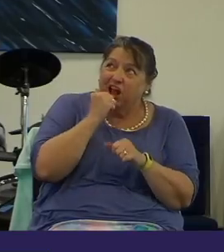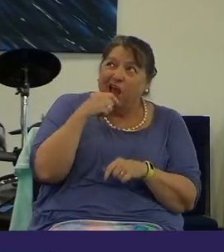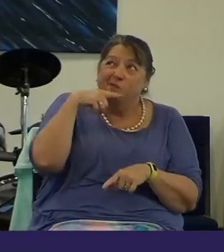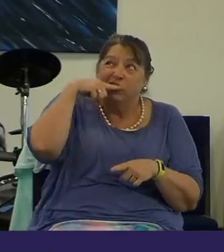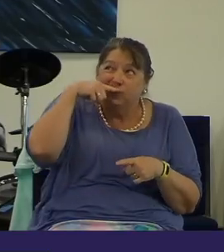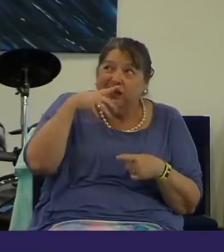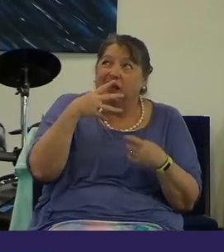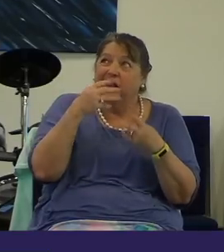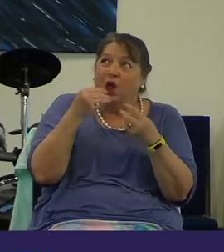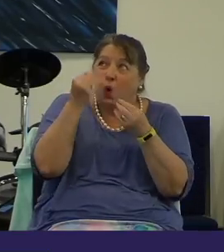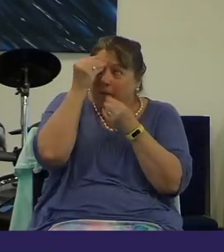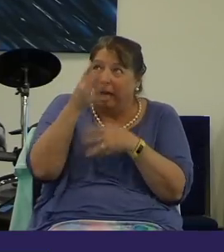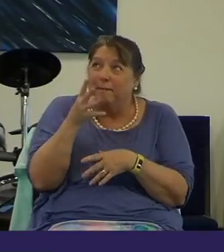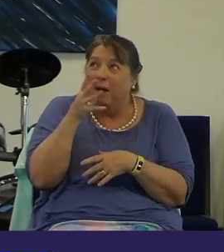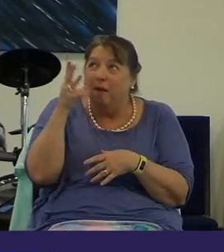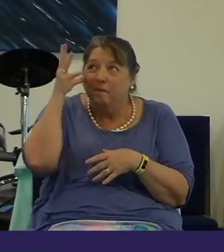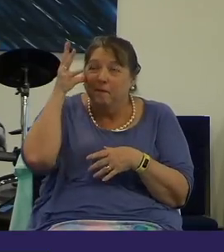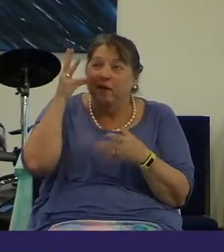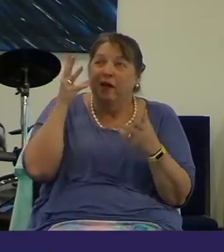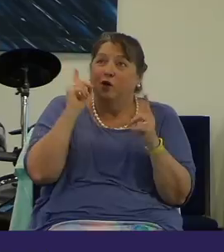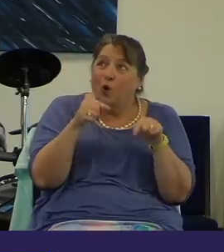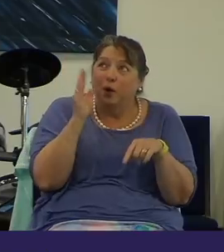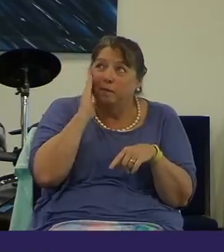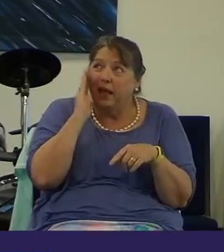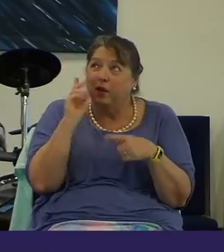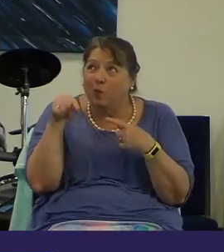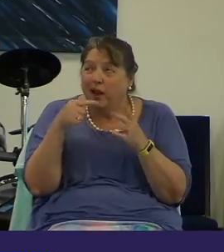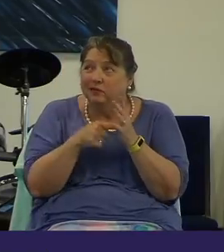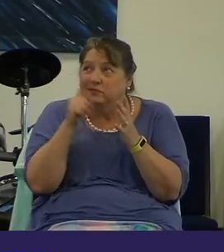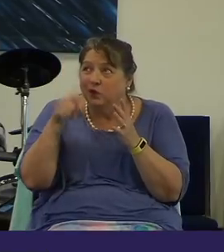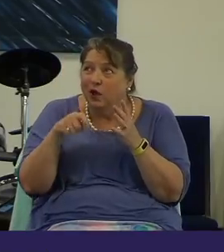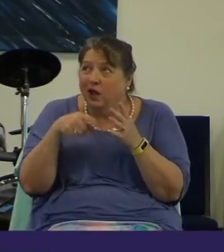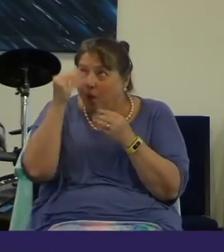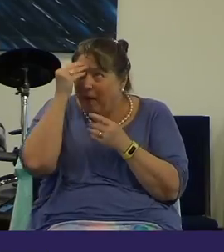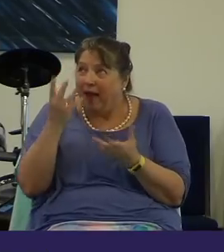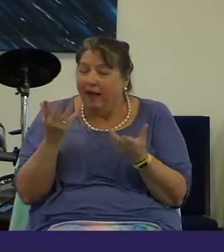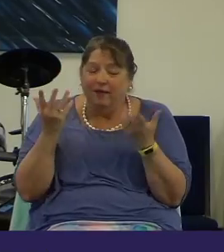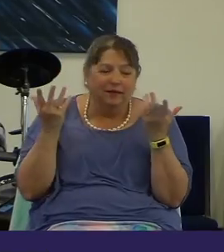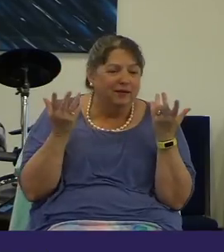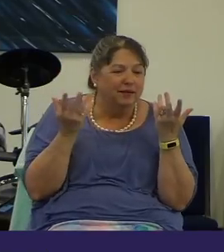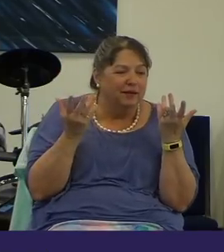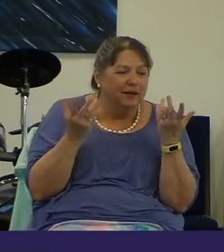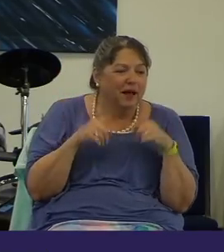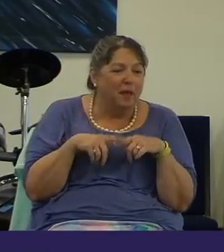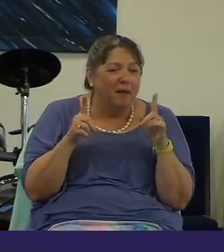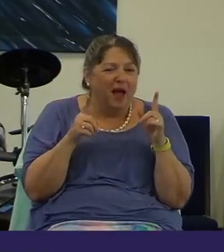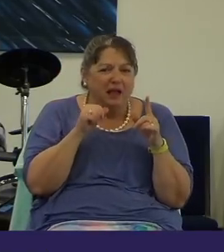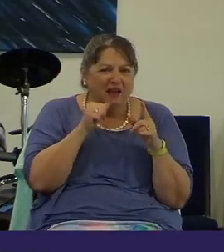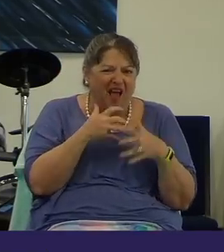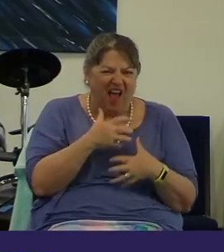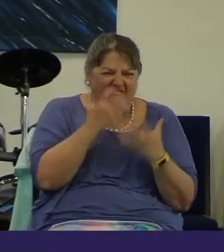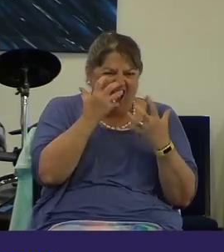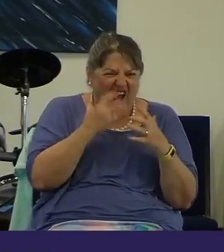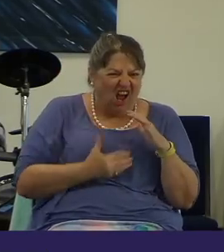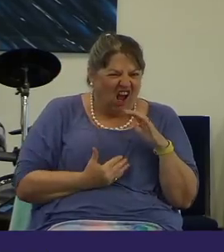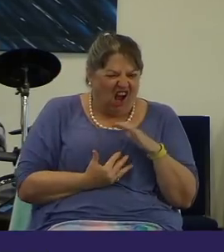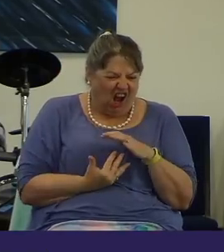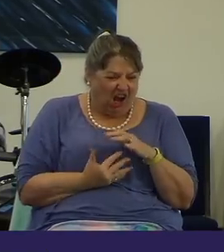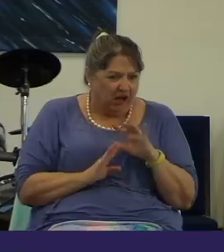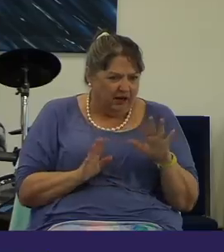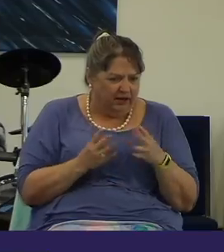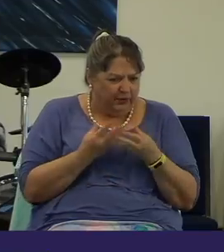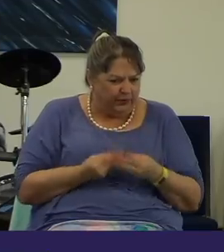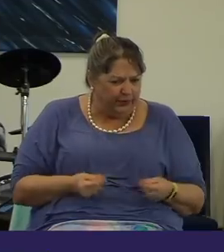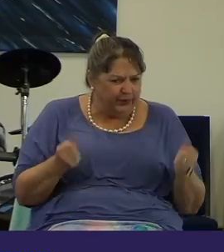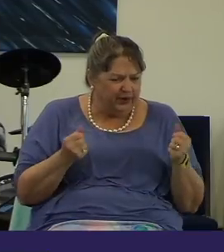want to go to bed when you're supposed to not get angry as often. You will